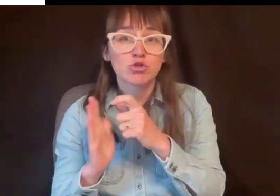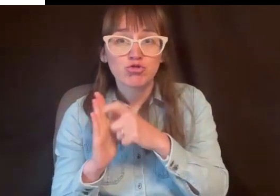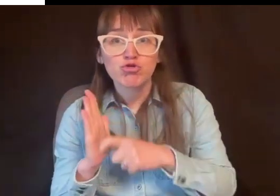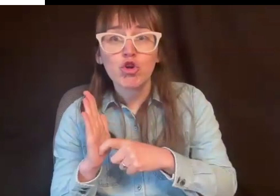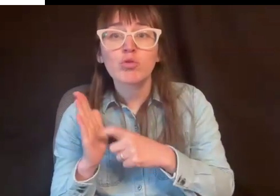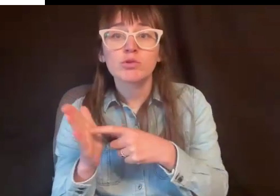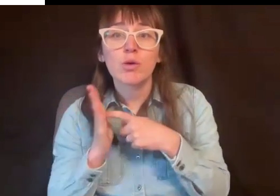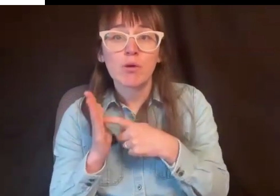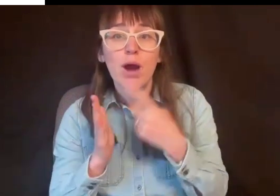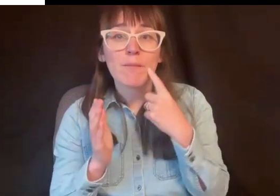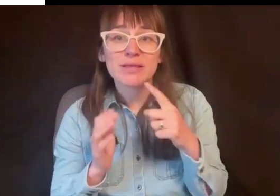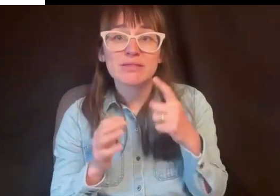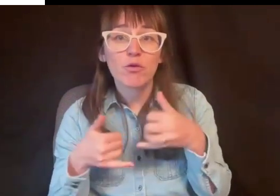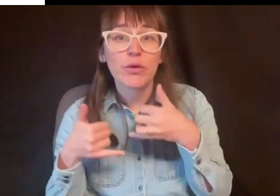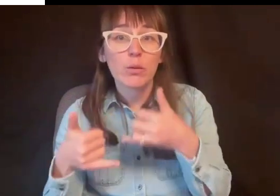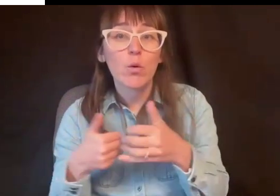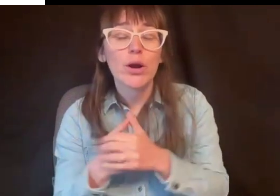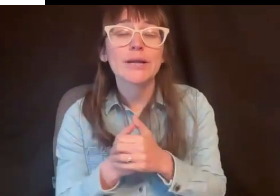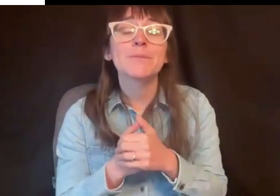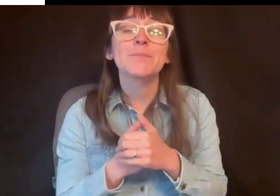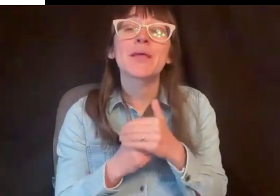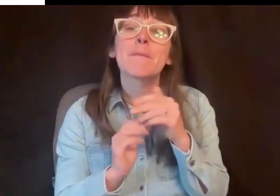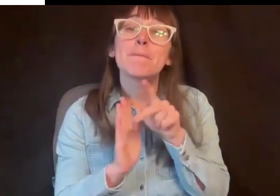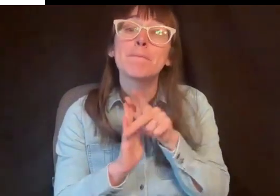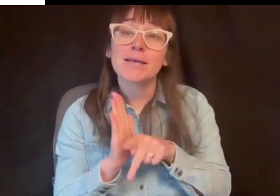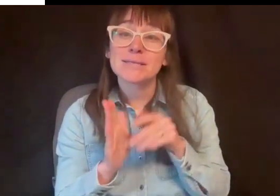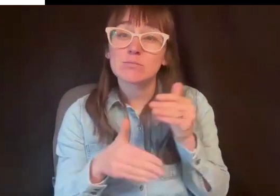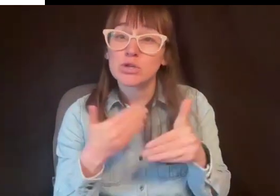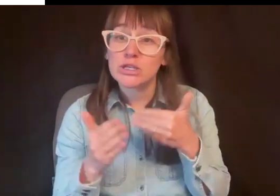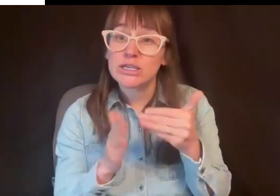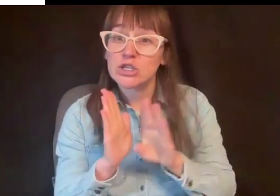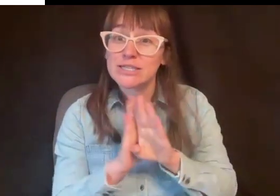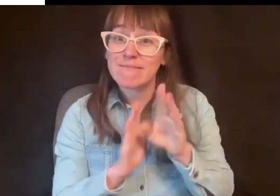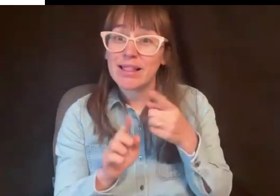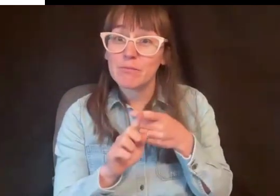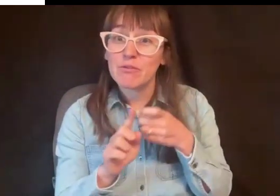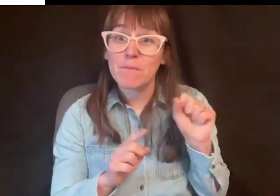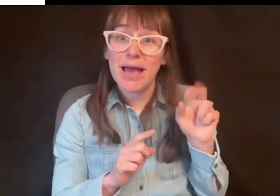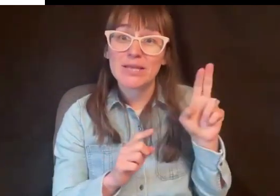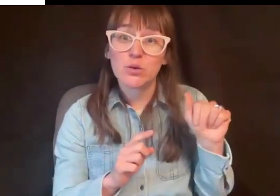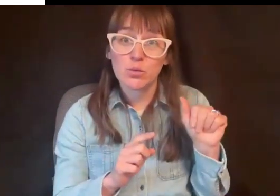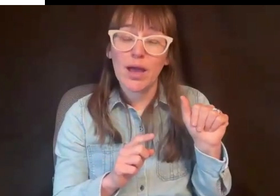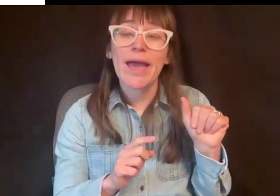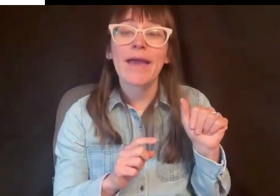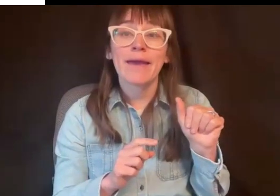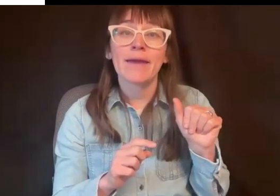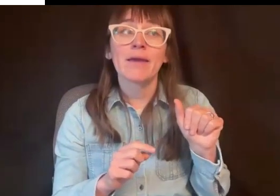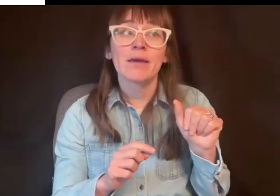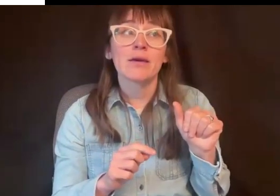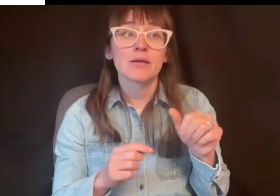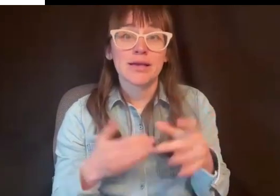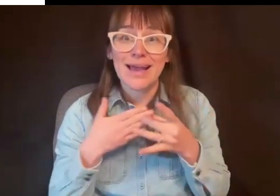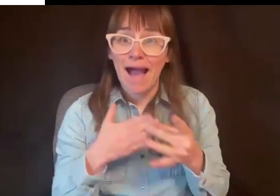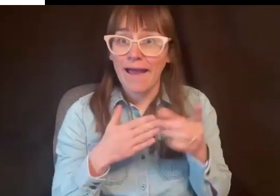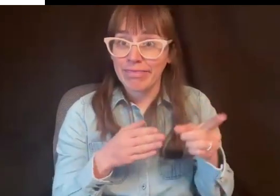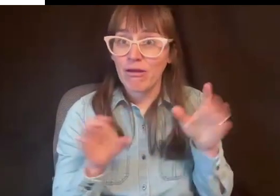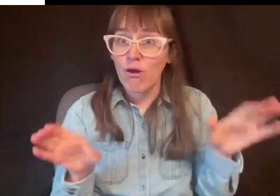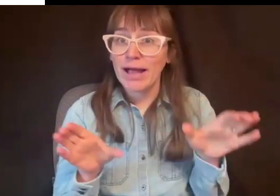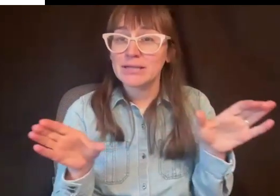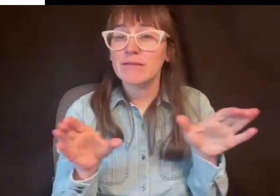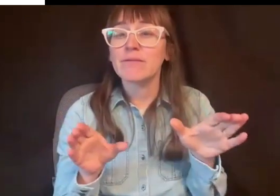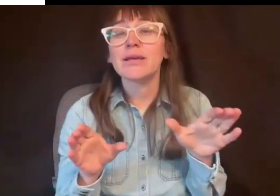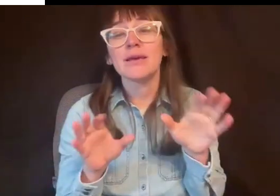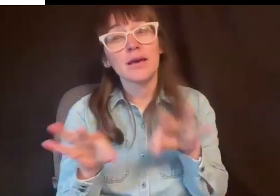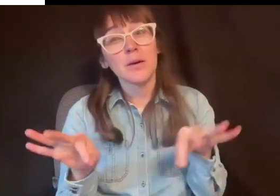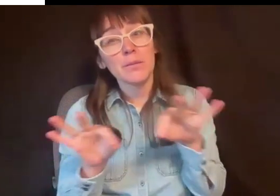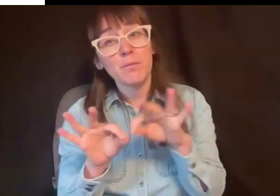award. The policies and procedures developed by the SUA address how the SUA will do that. And I want to make a very important note. Please